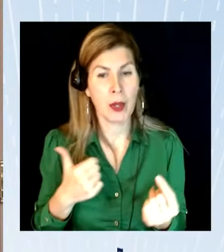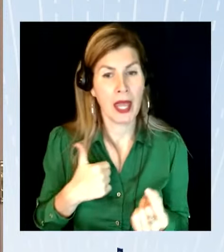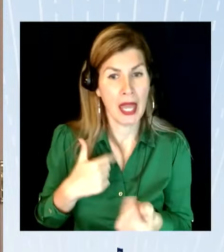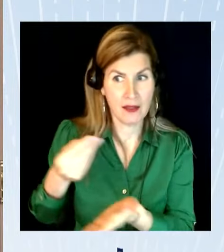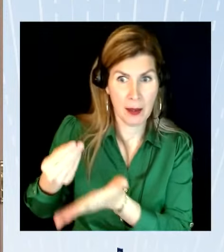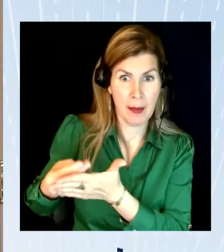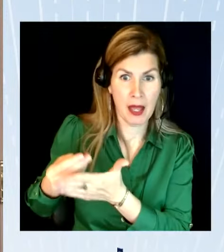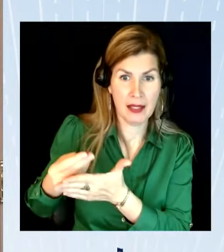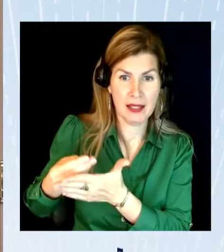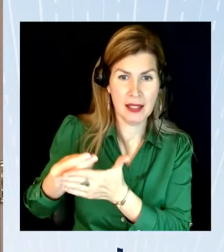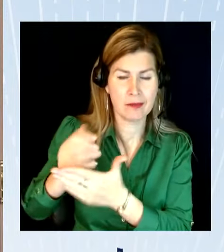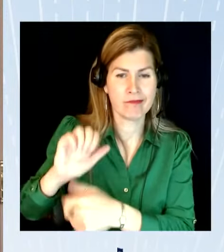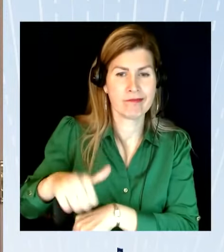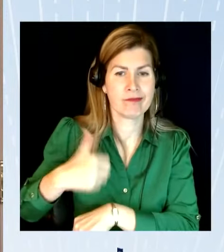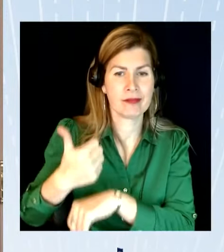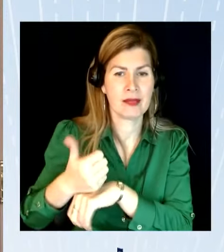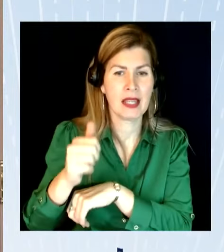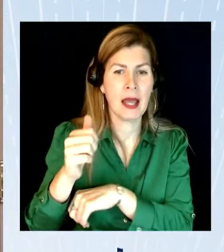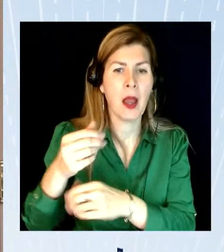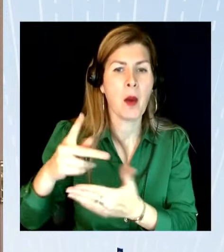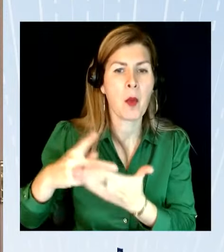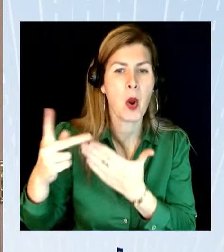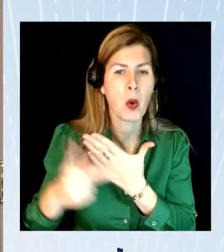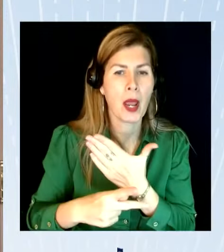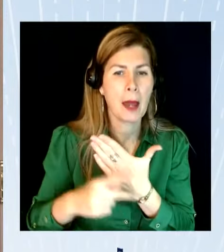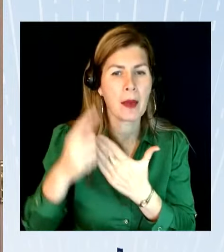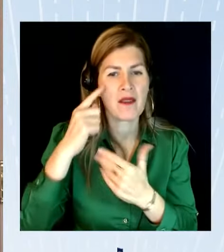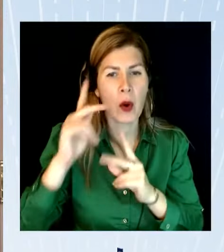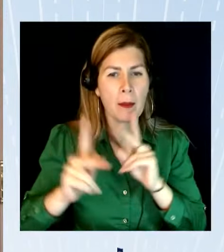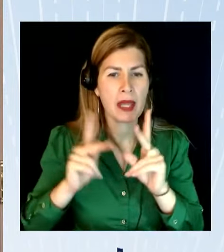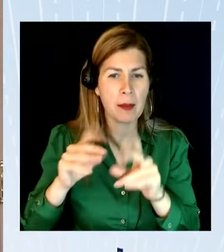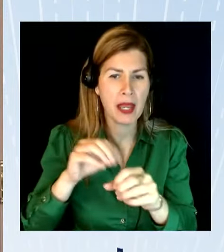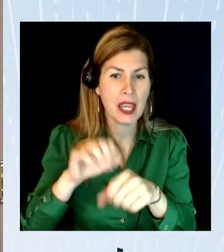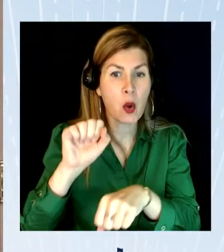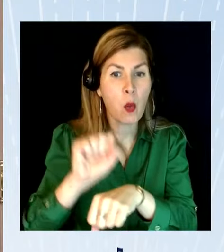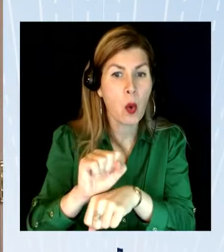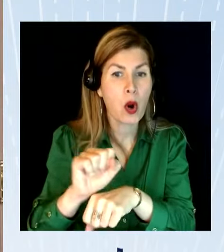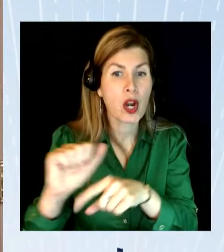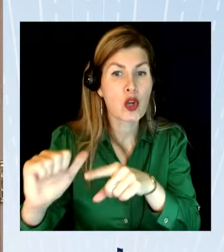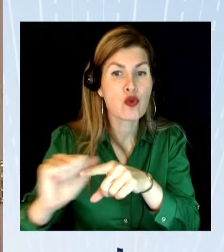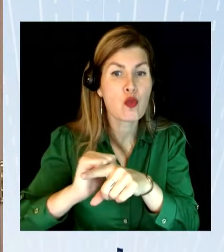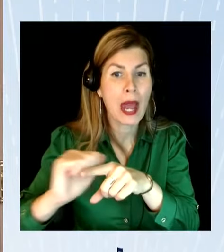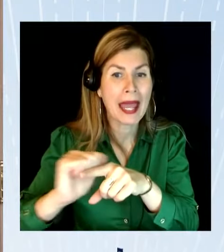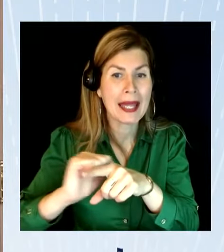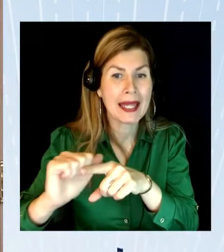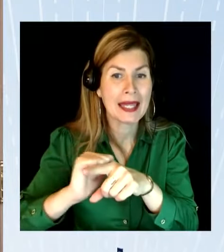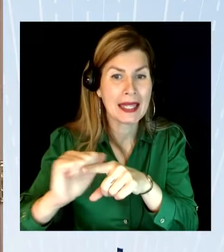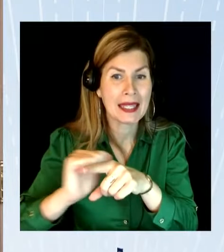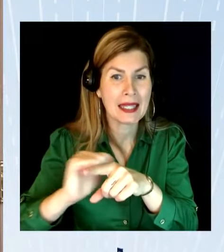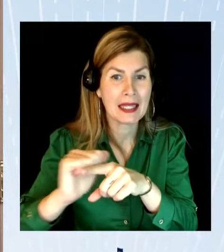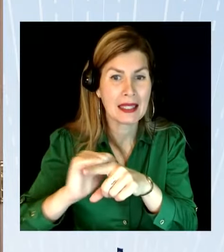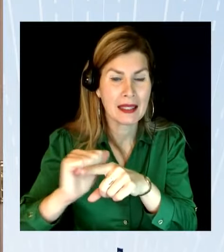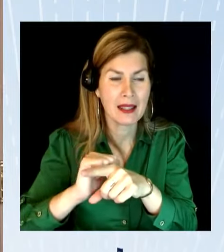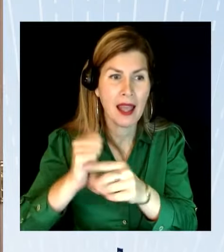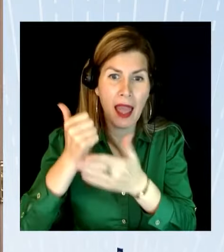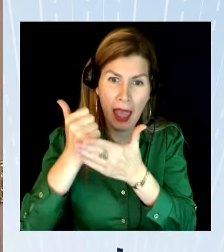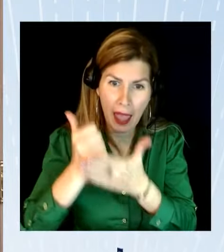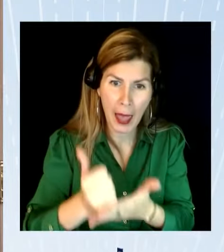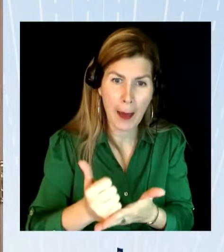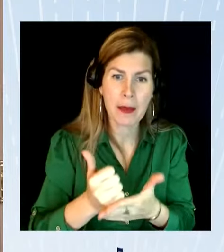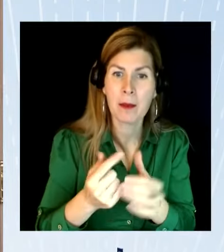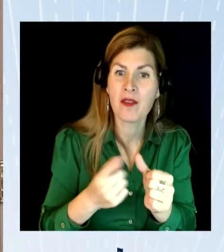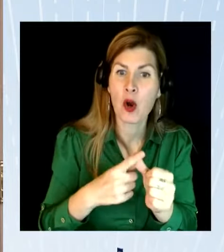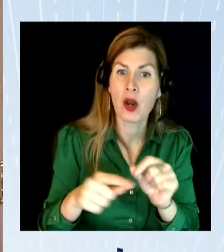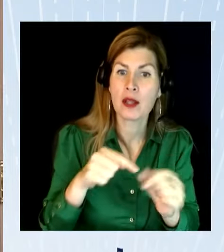launch a stipend program for participants in workforce training programs to help them by supporting their childcare,